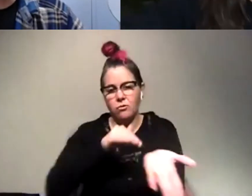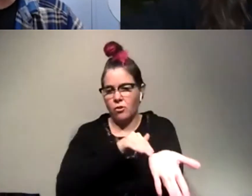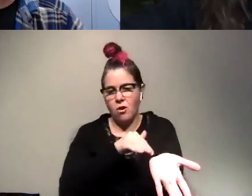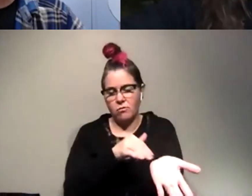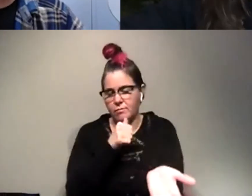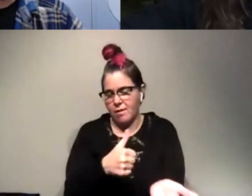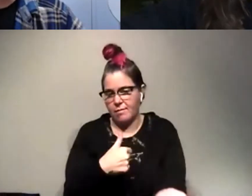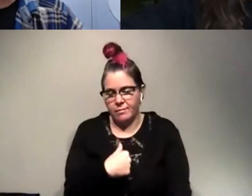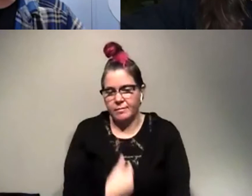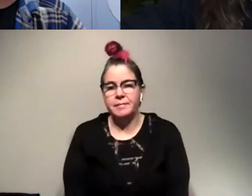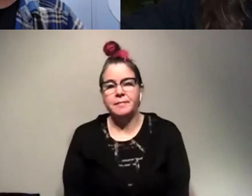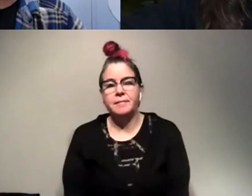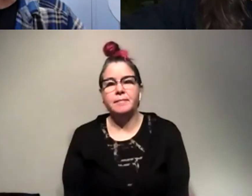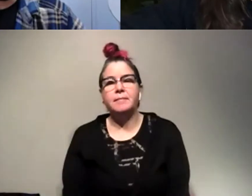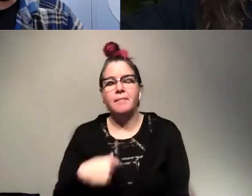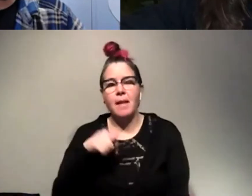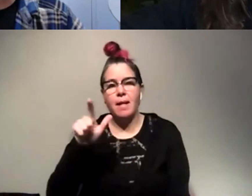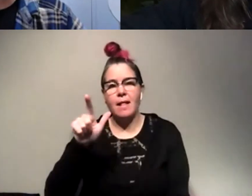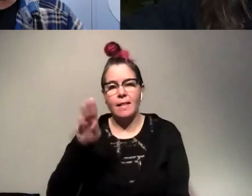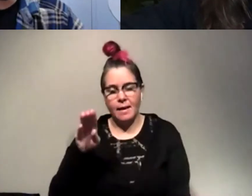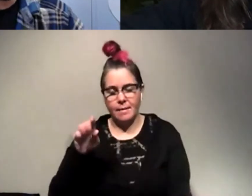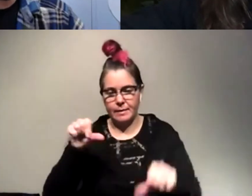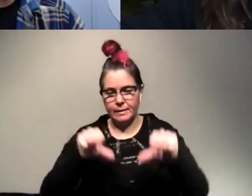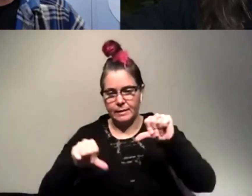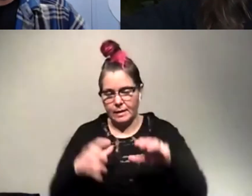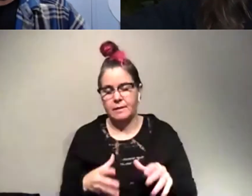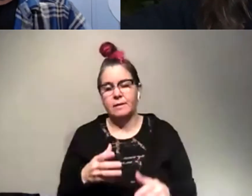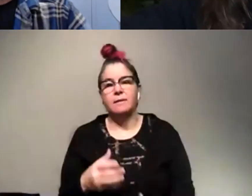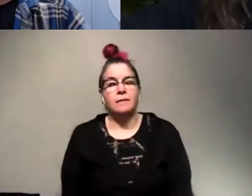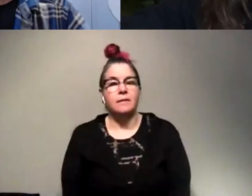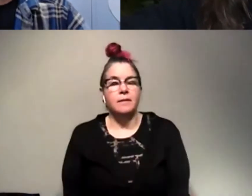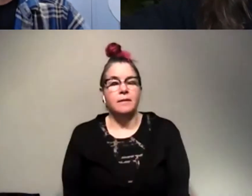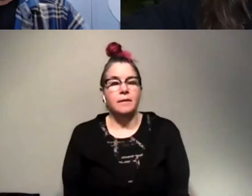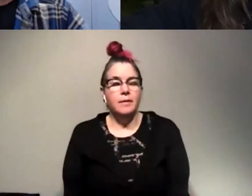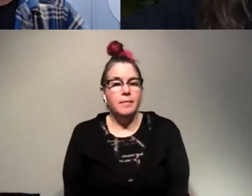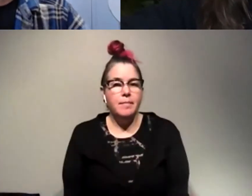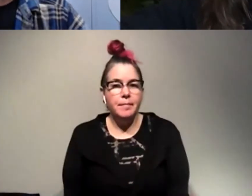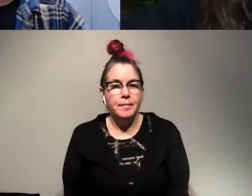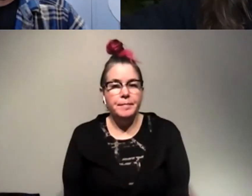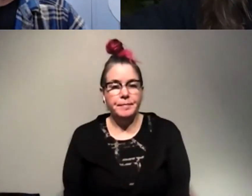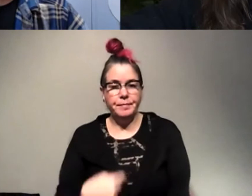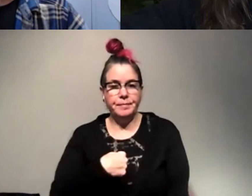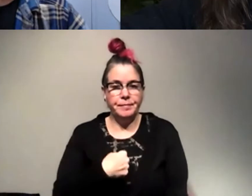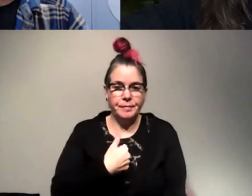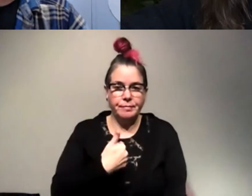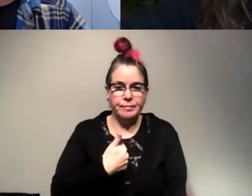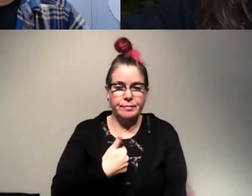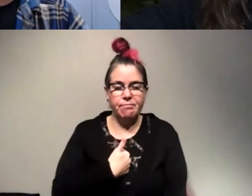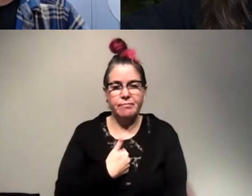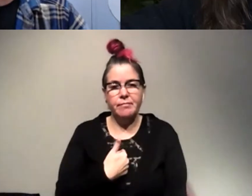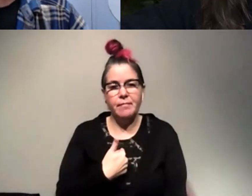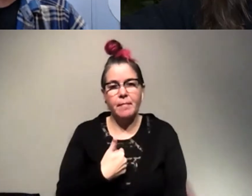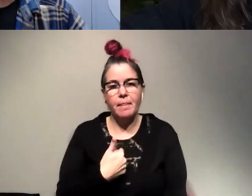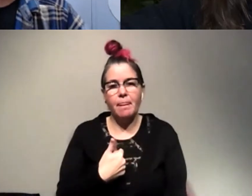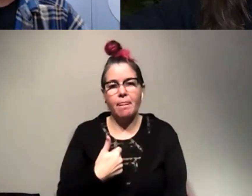I'm a laboratory scientist. So I have I have